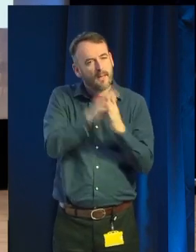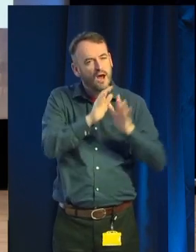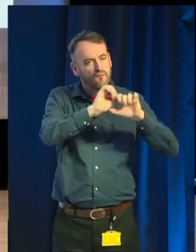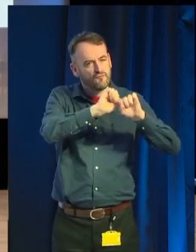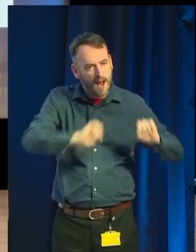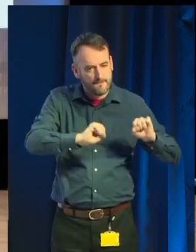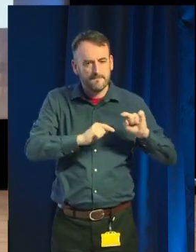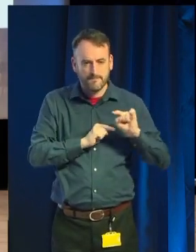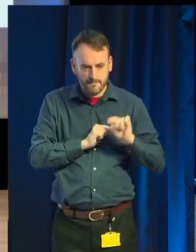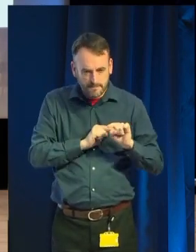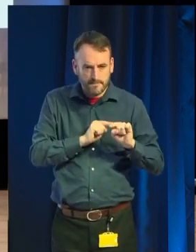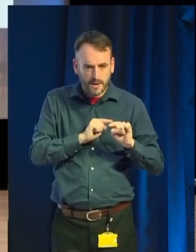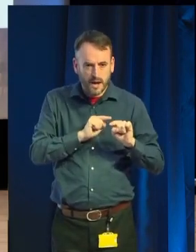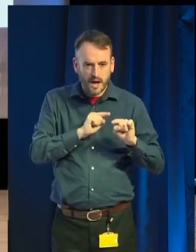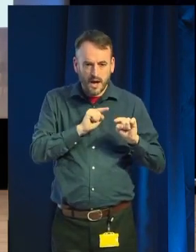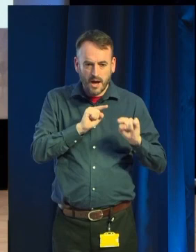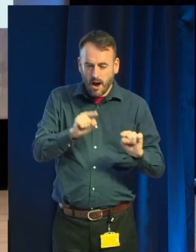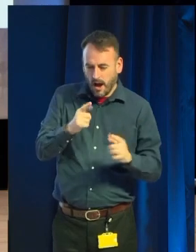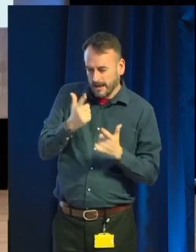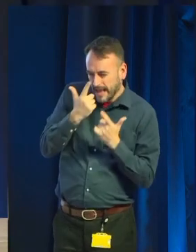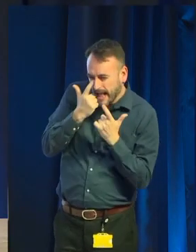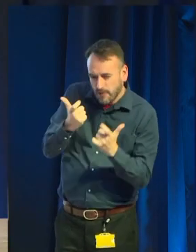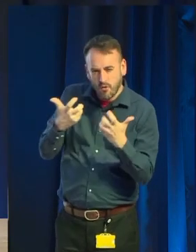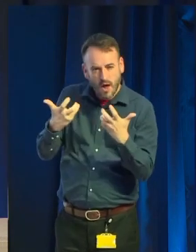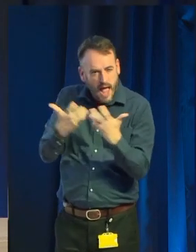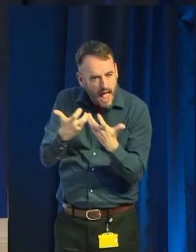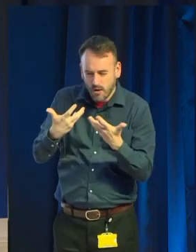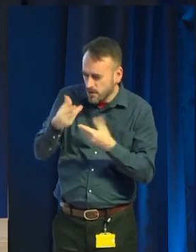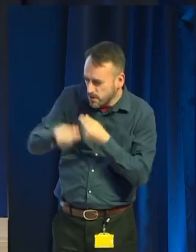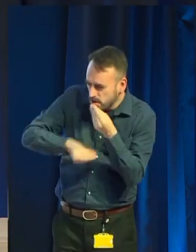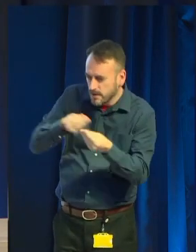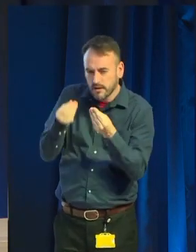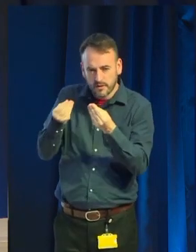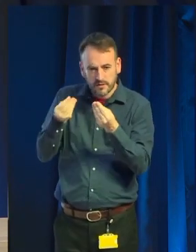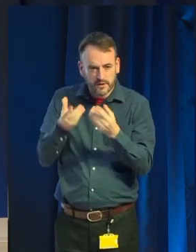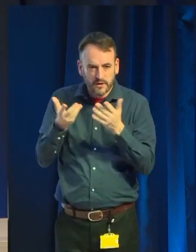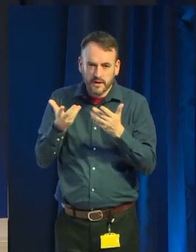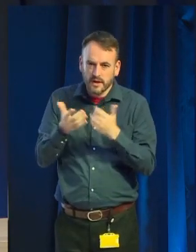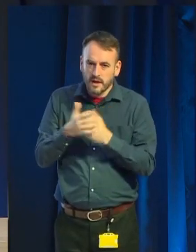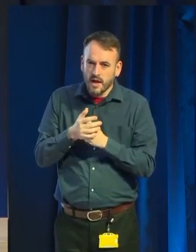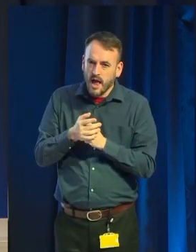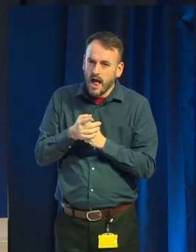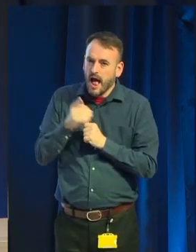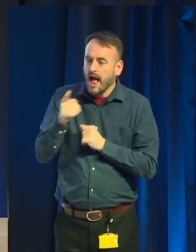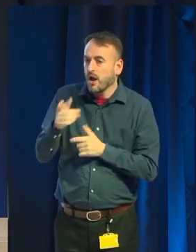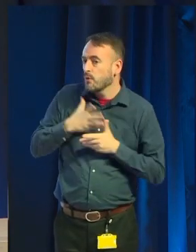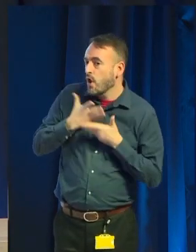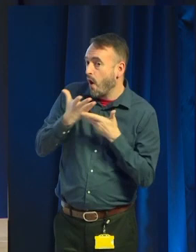to experience it, and including a possibility to back away from the memory.